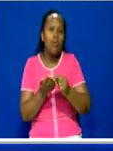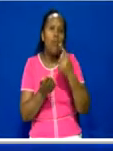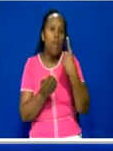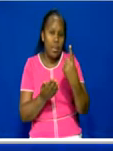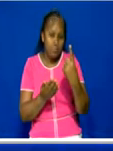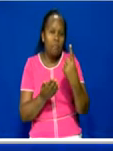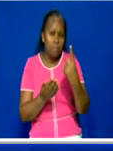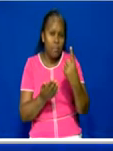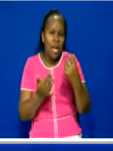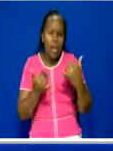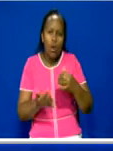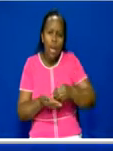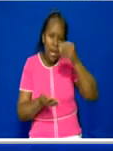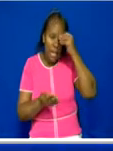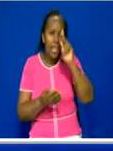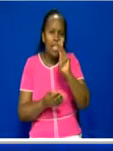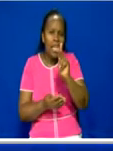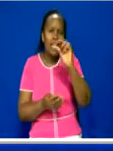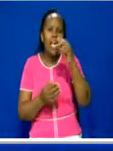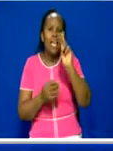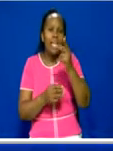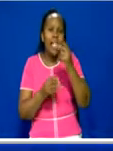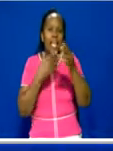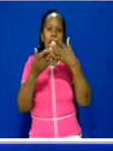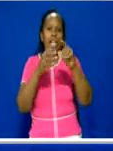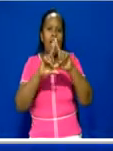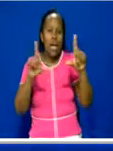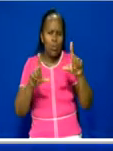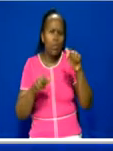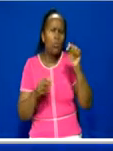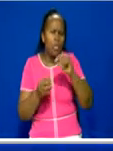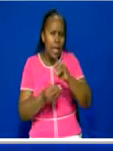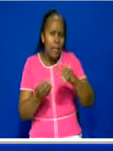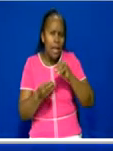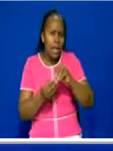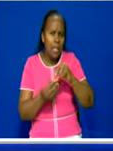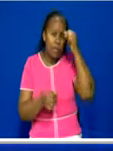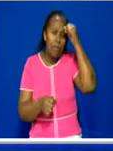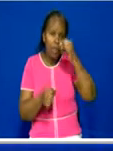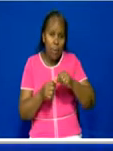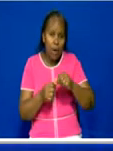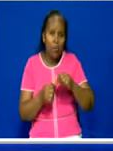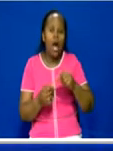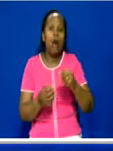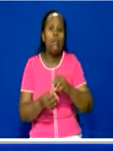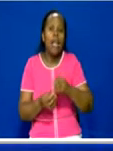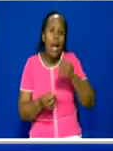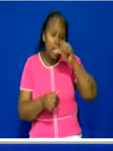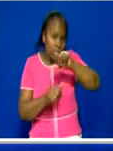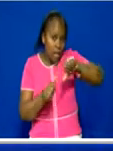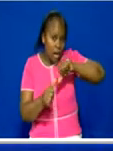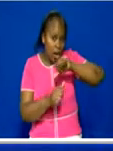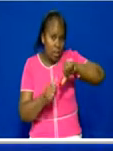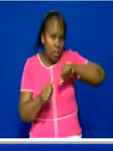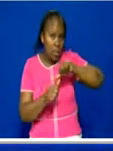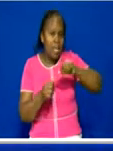students who are learning the Kenya Sign Language. Today specifically, remember we have been tackling our surrounding for a while